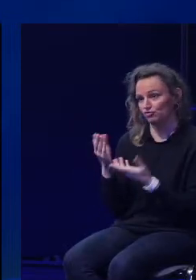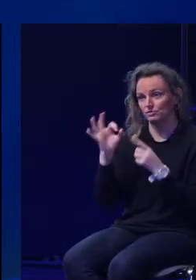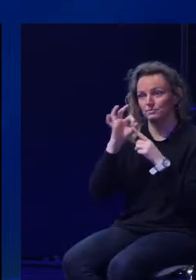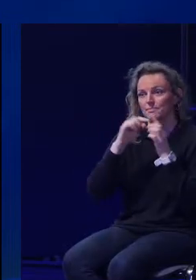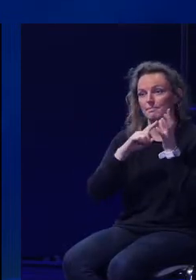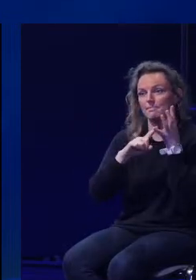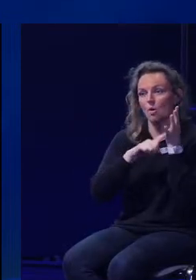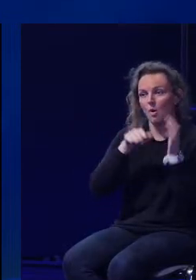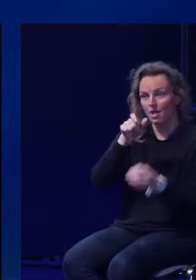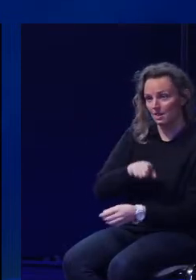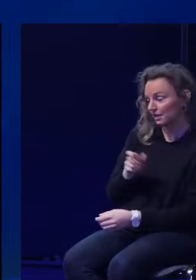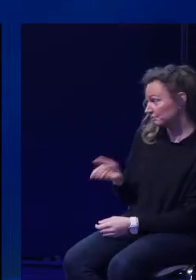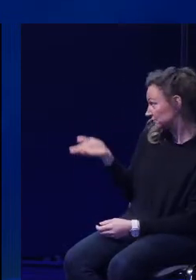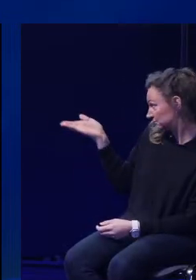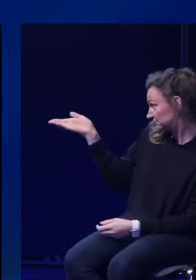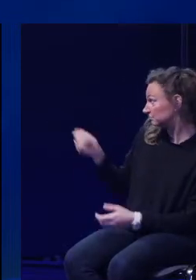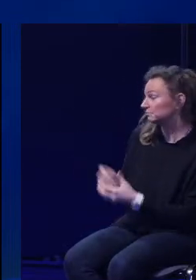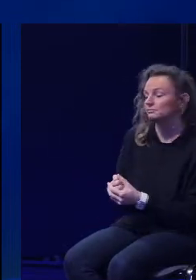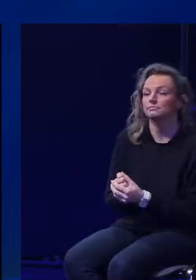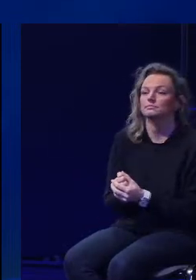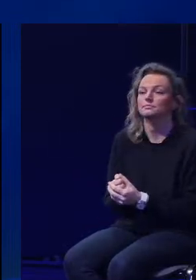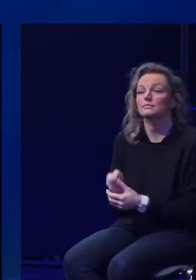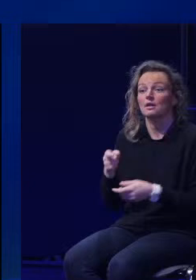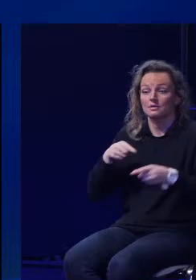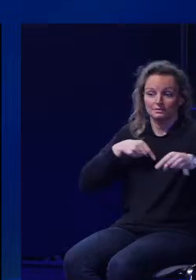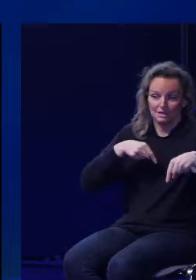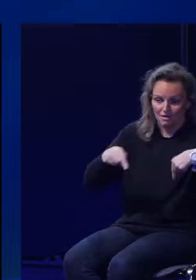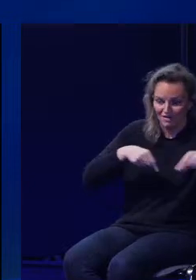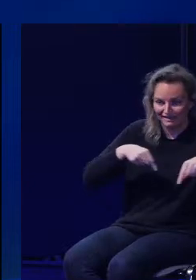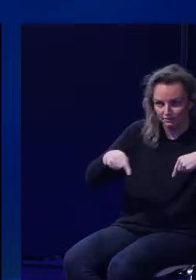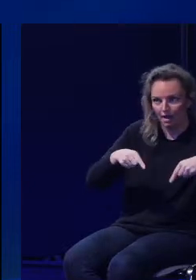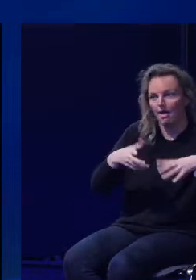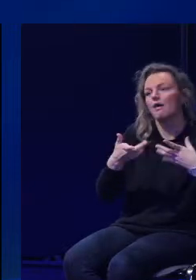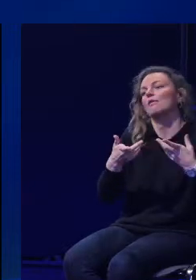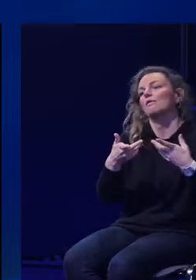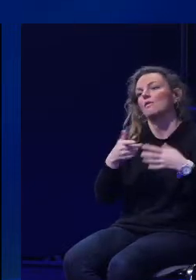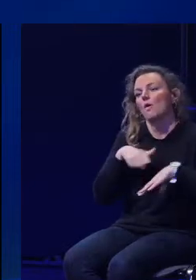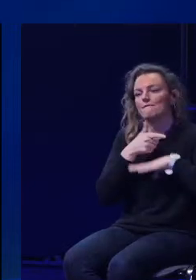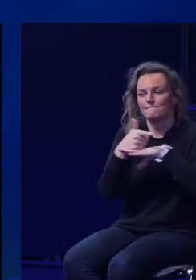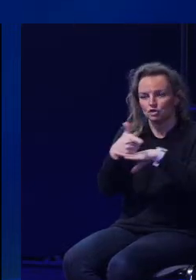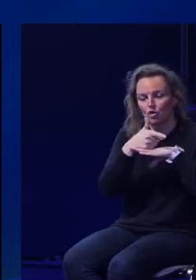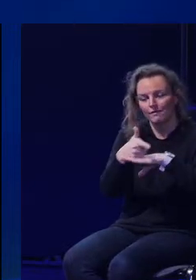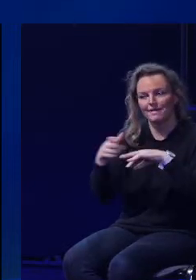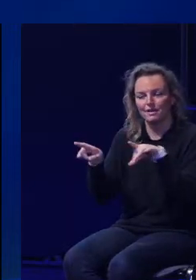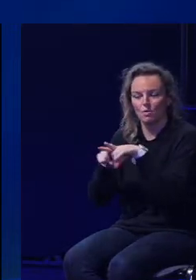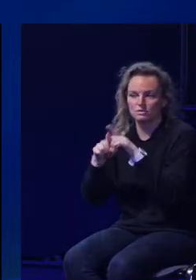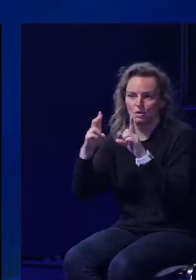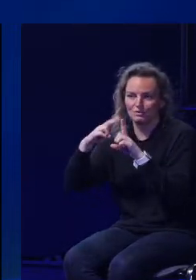first. Paul is both a director of photography and a digital artist.